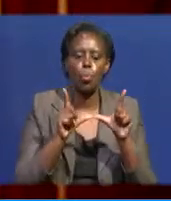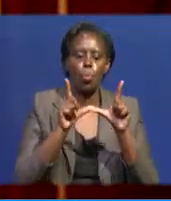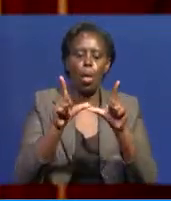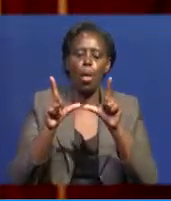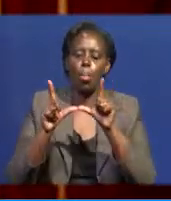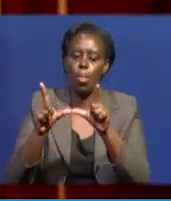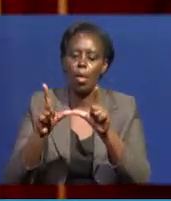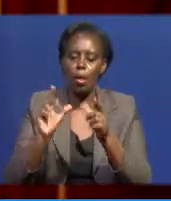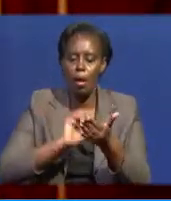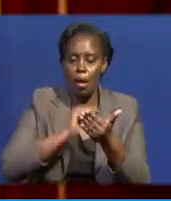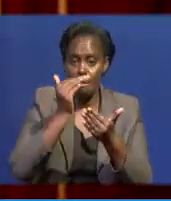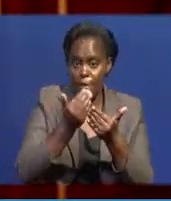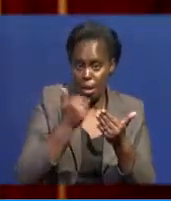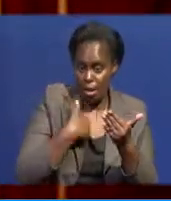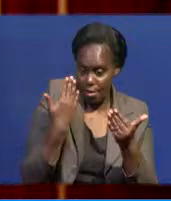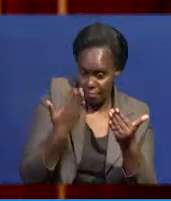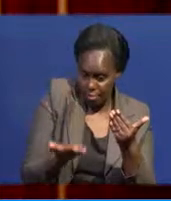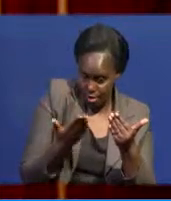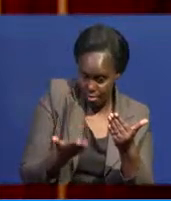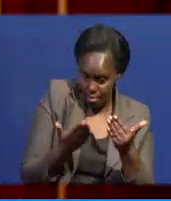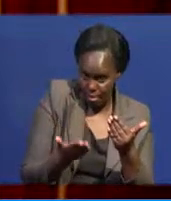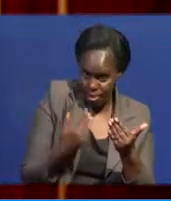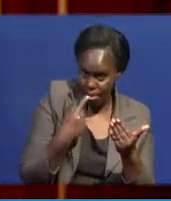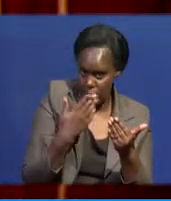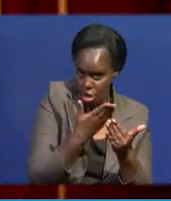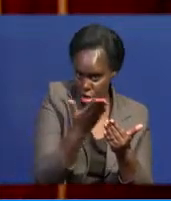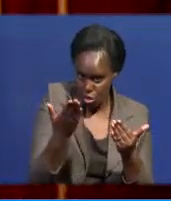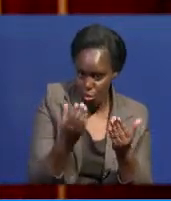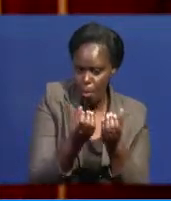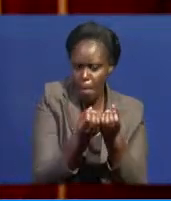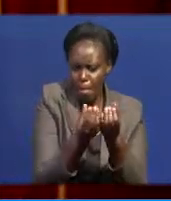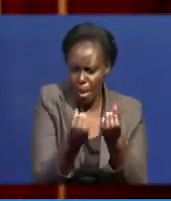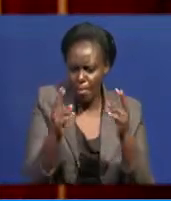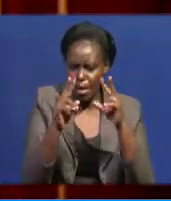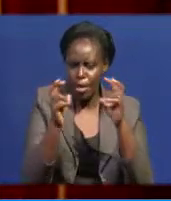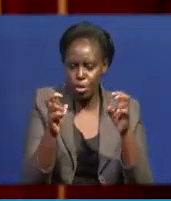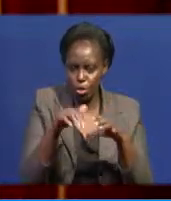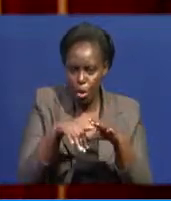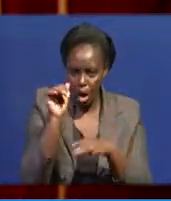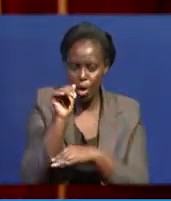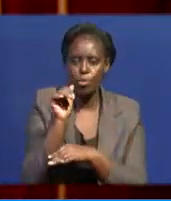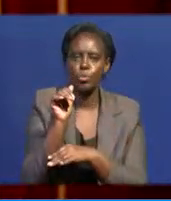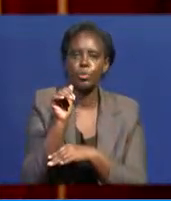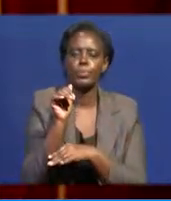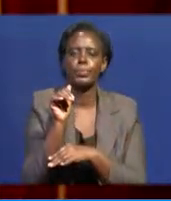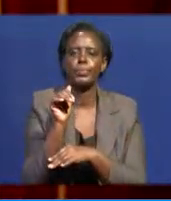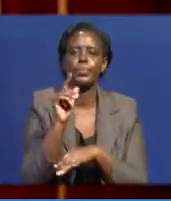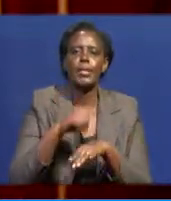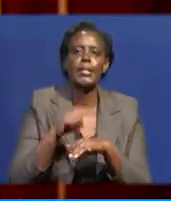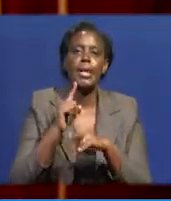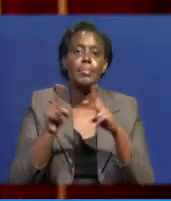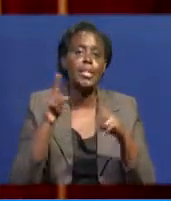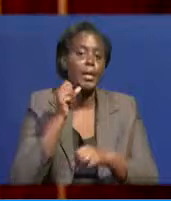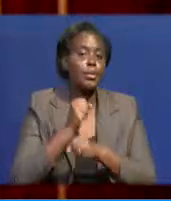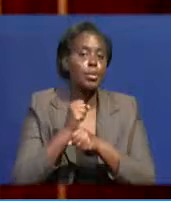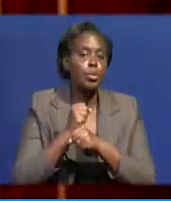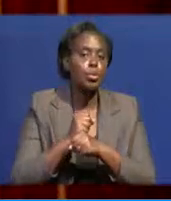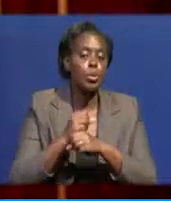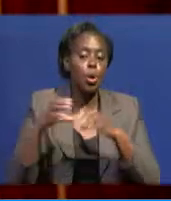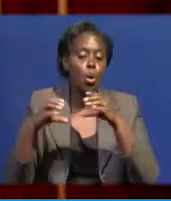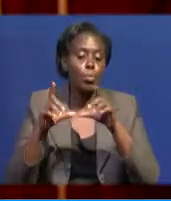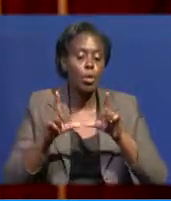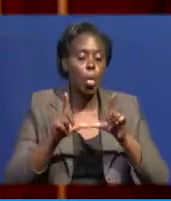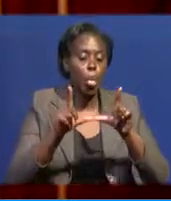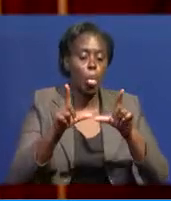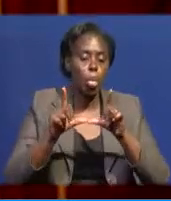We have funding for titling, but I can tell you there are many issues arising when we start doing community